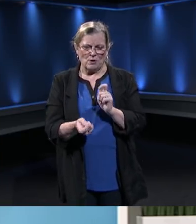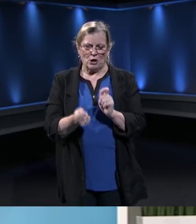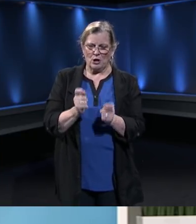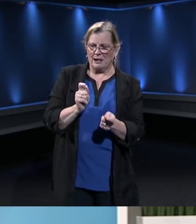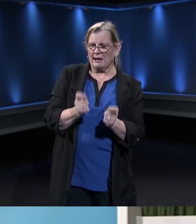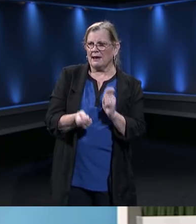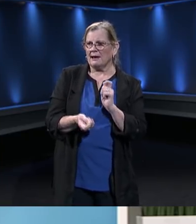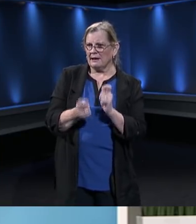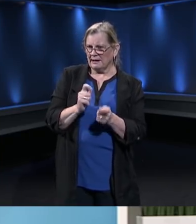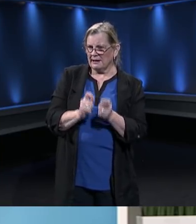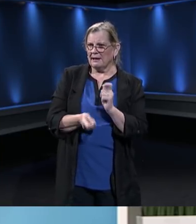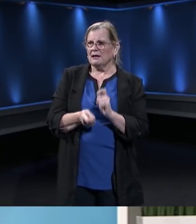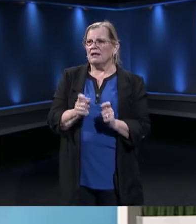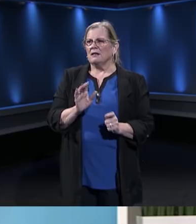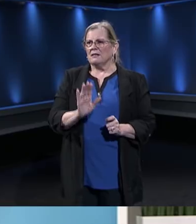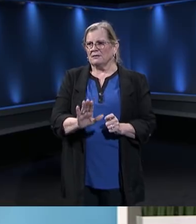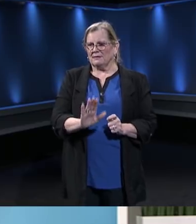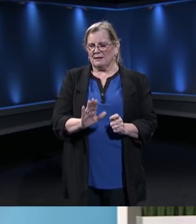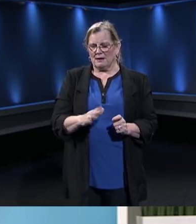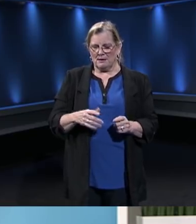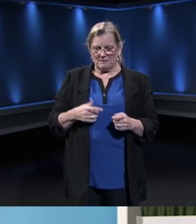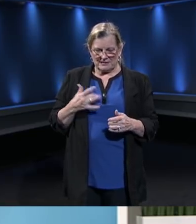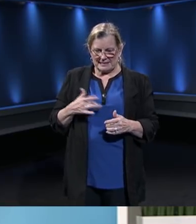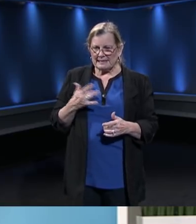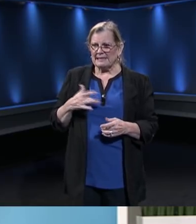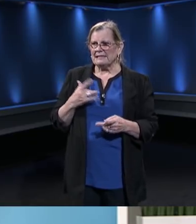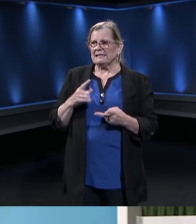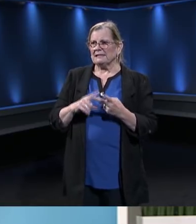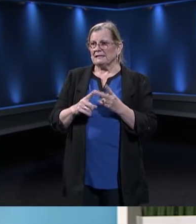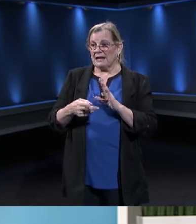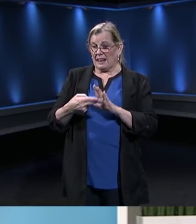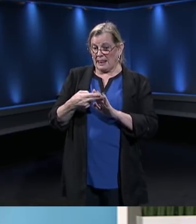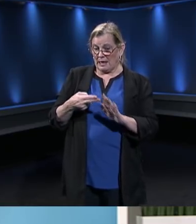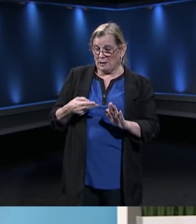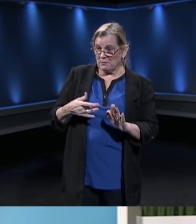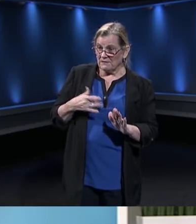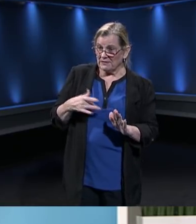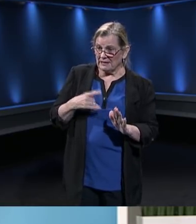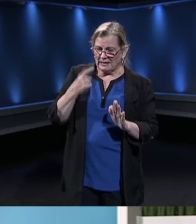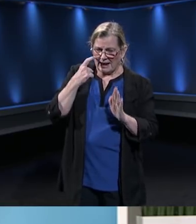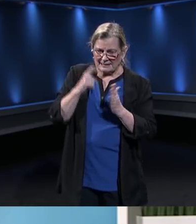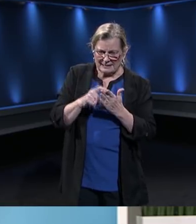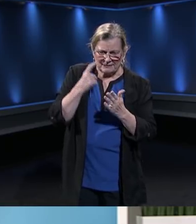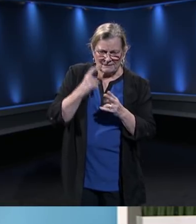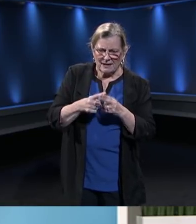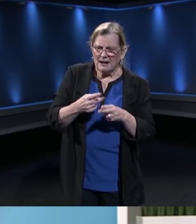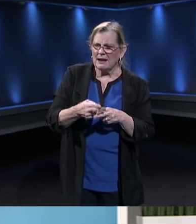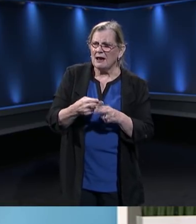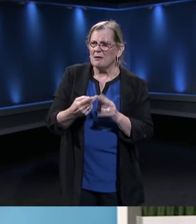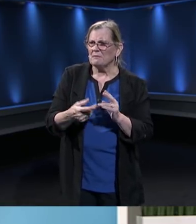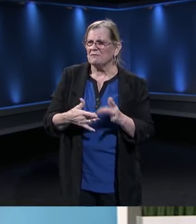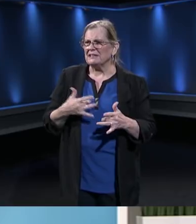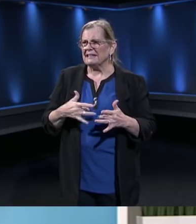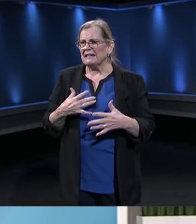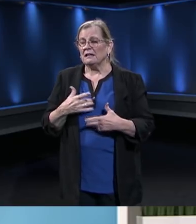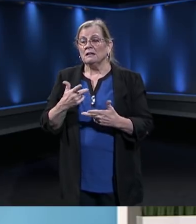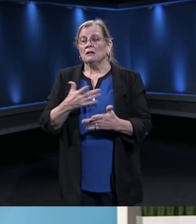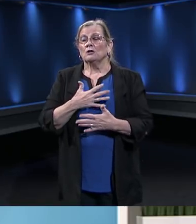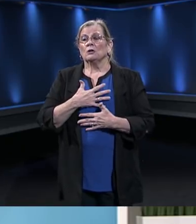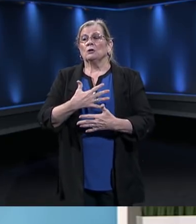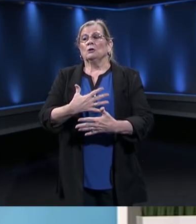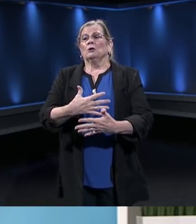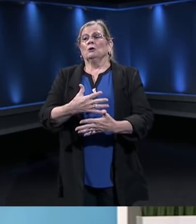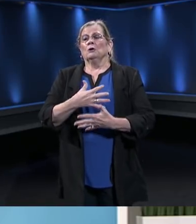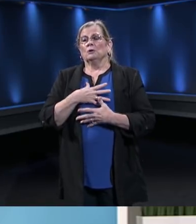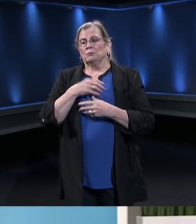to manage feelings, labeling and identifying feelings, being able to breathe, take a time to sort